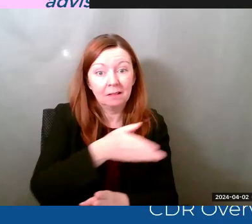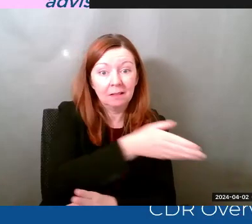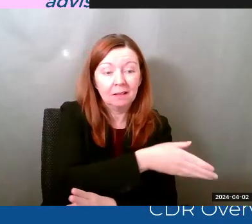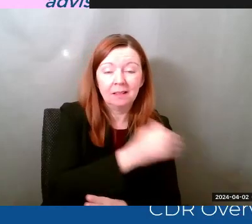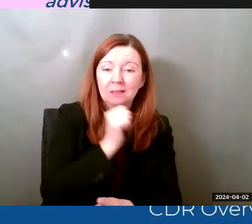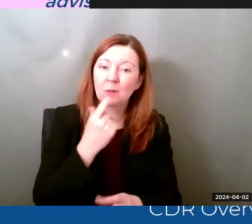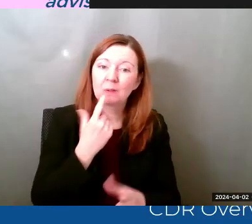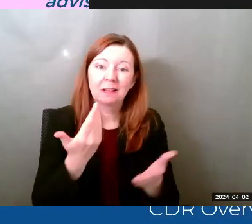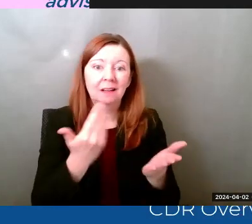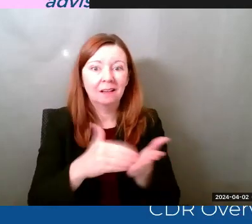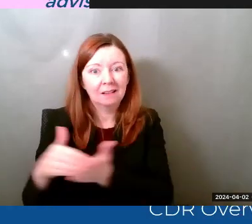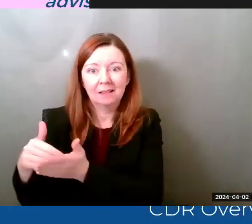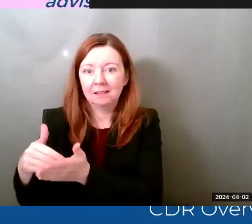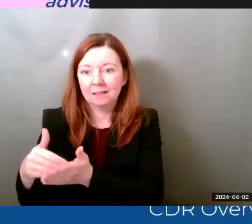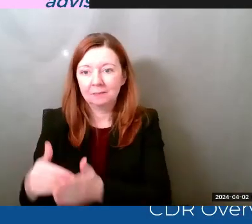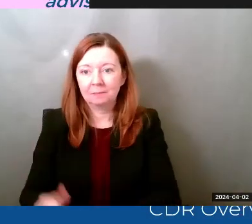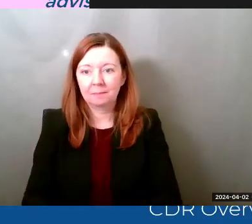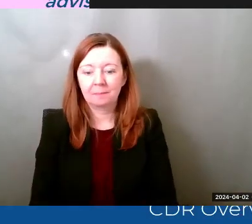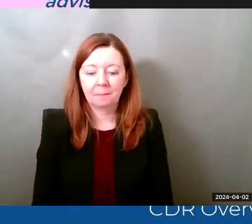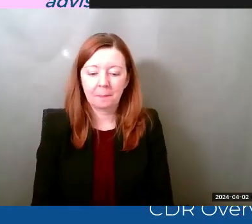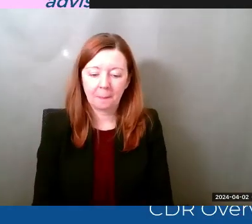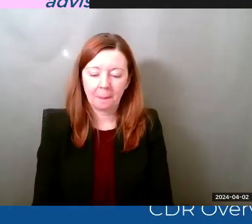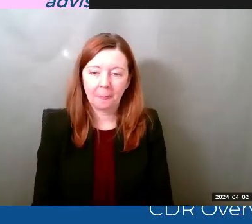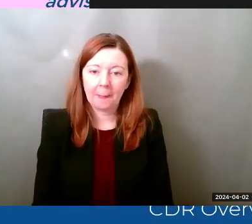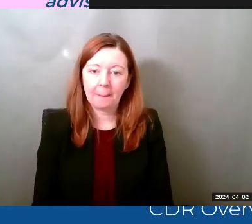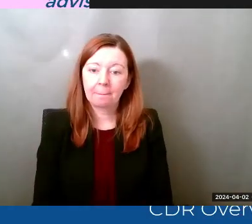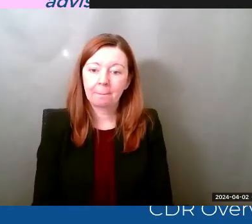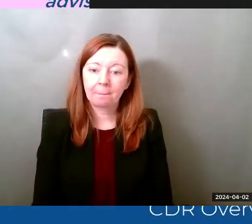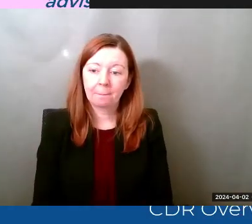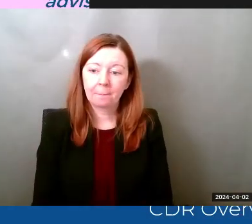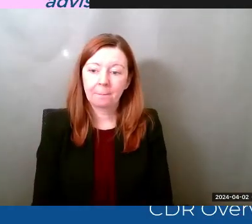public have already commented on or noted.